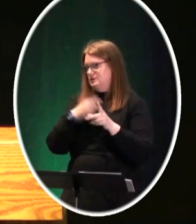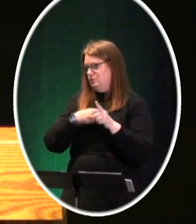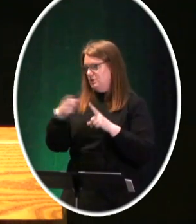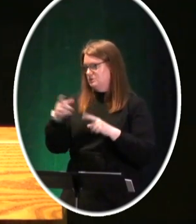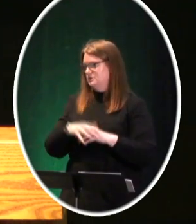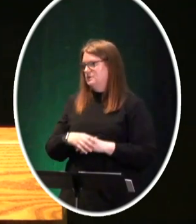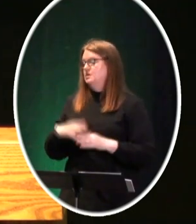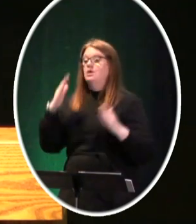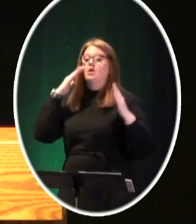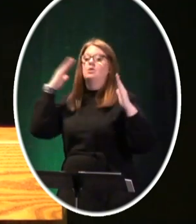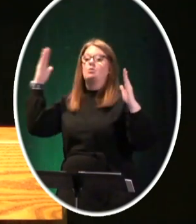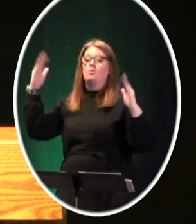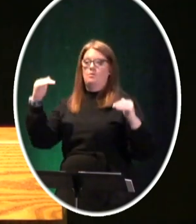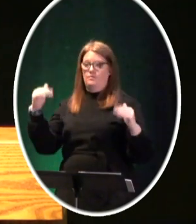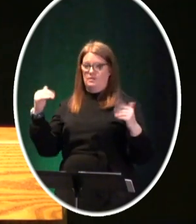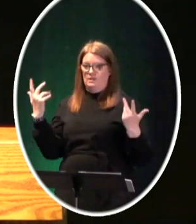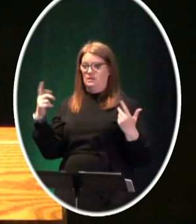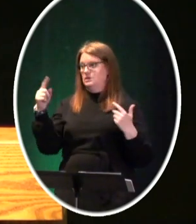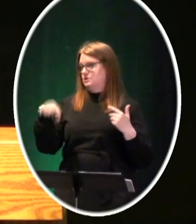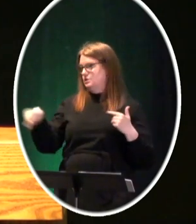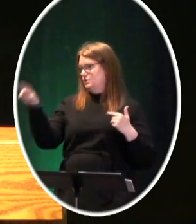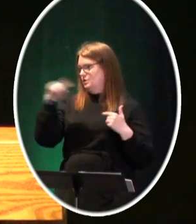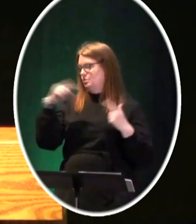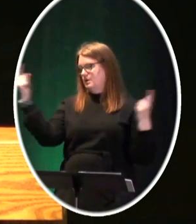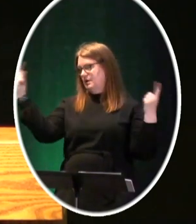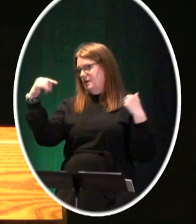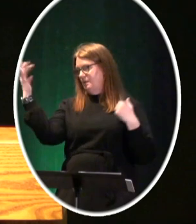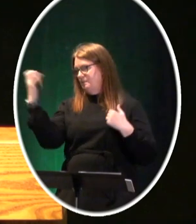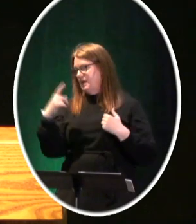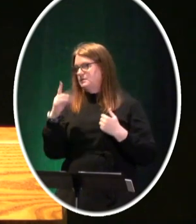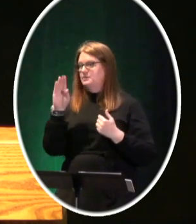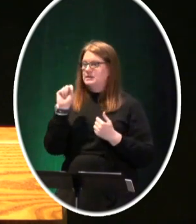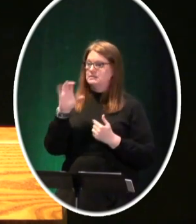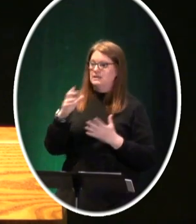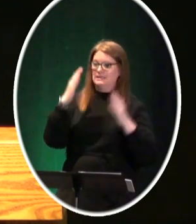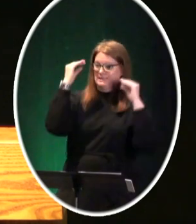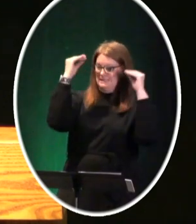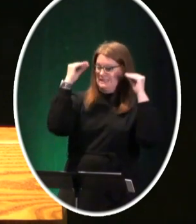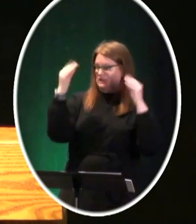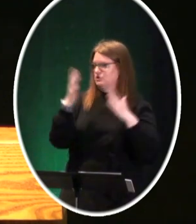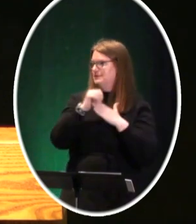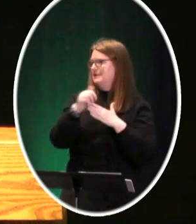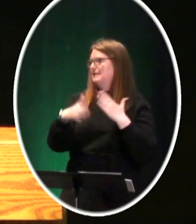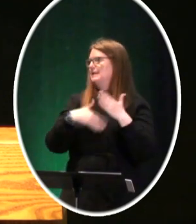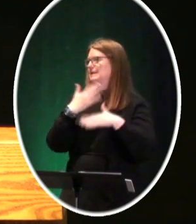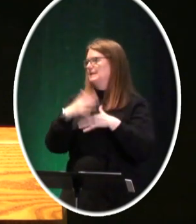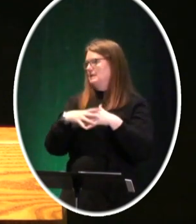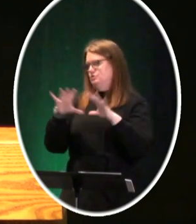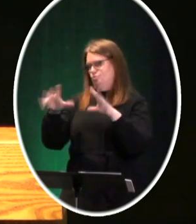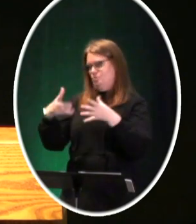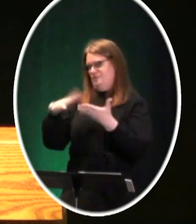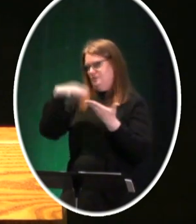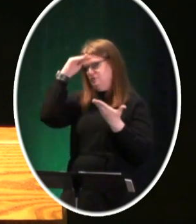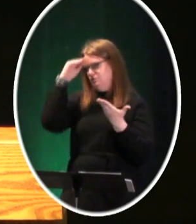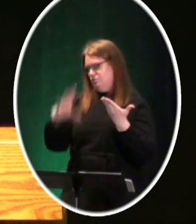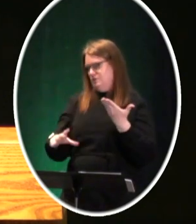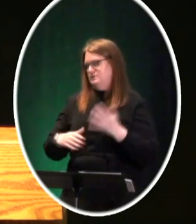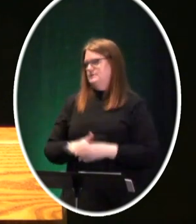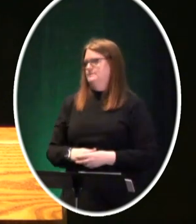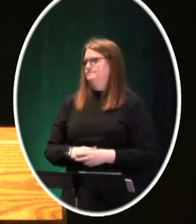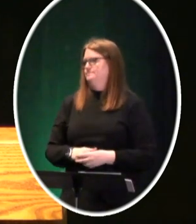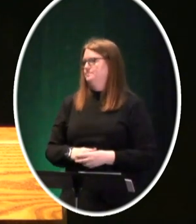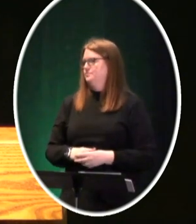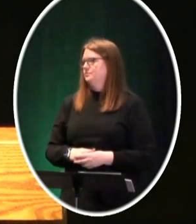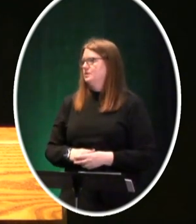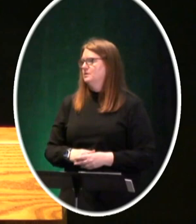hopefully, someday, you will return to BSC to teach and lead the next generation of students.